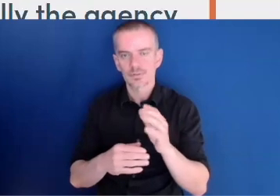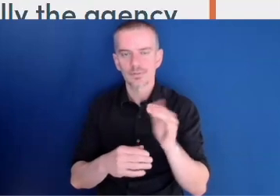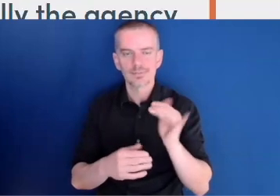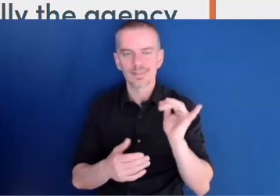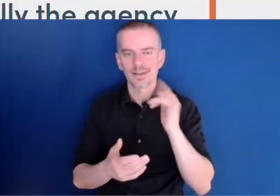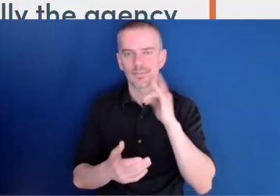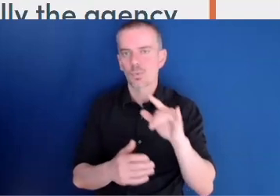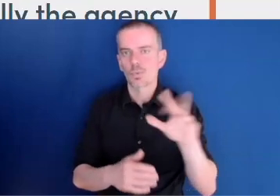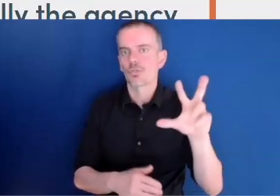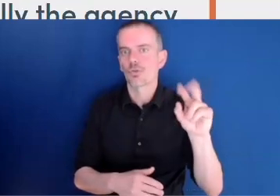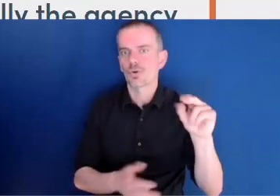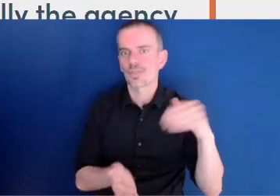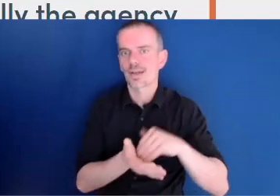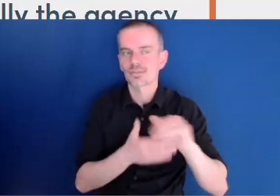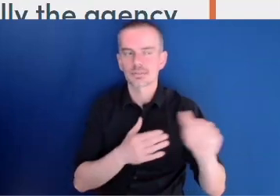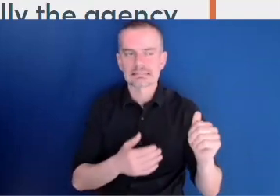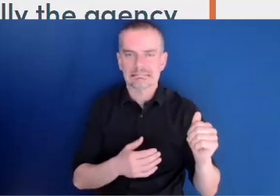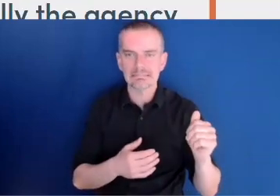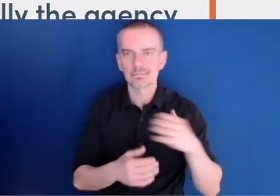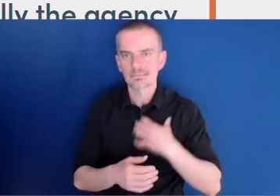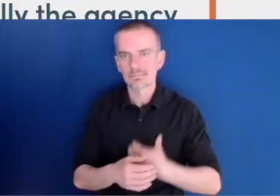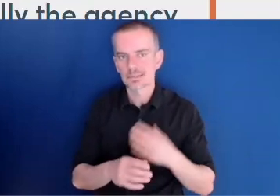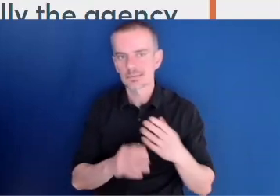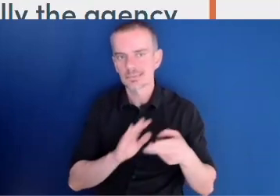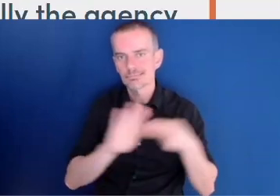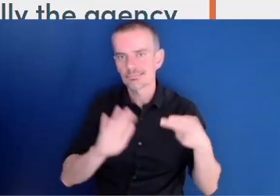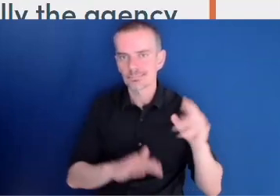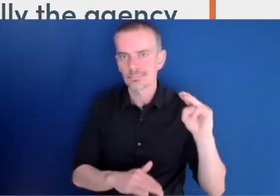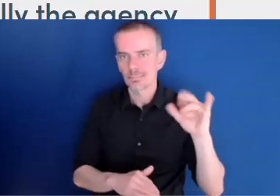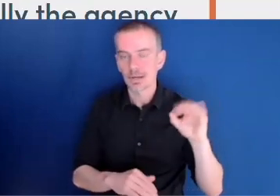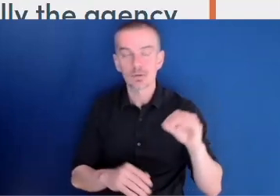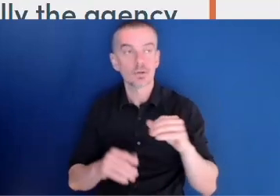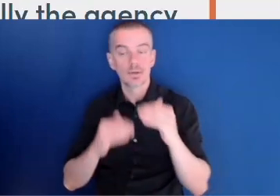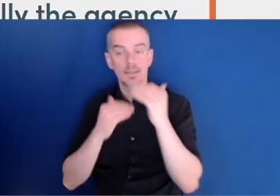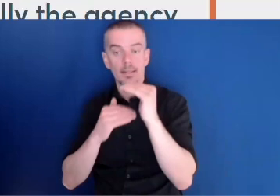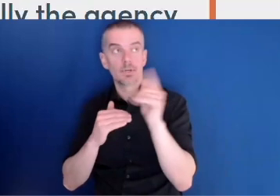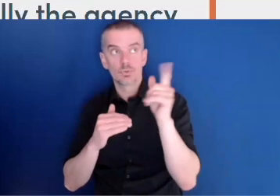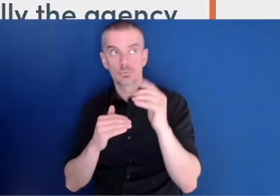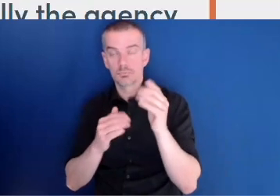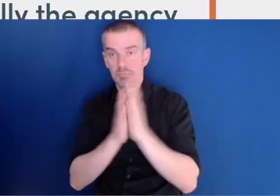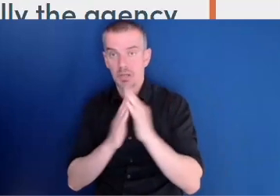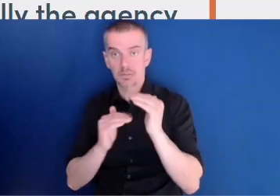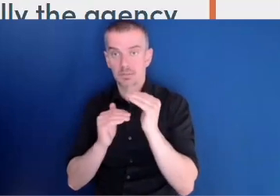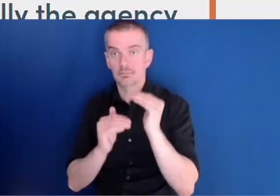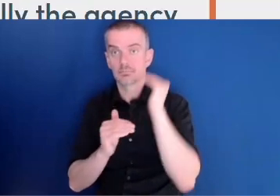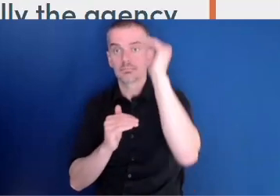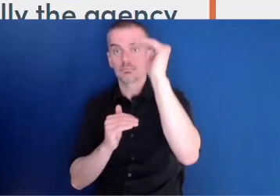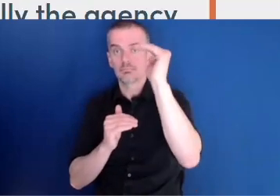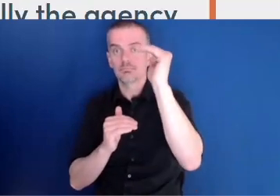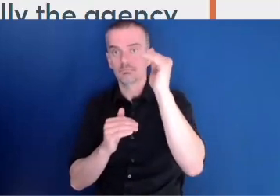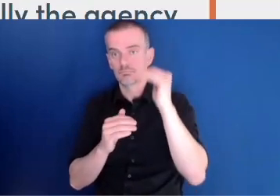$30,000, then if you increase that micro purchase threshold, then there's a lot less legwork that has to go